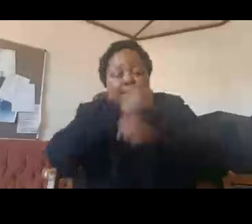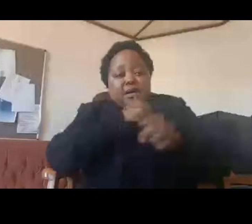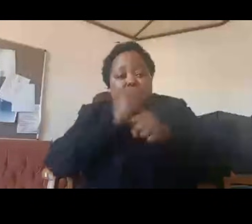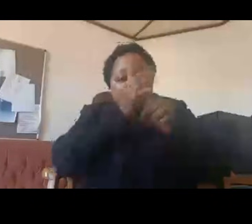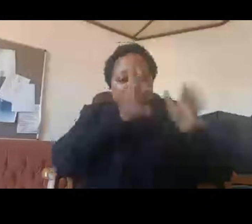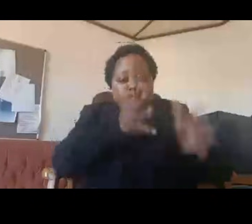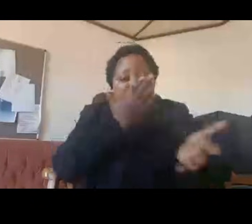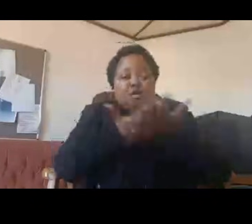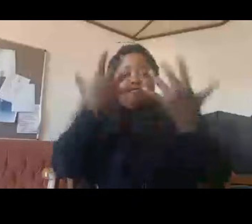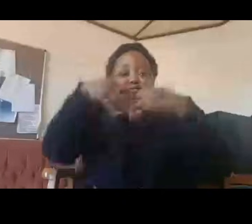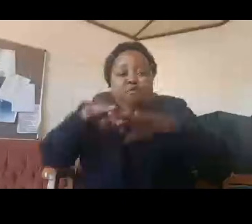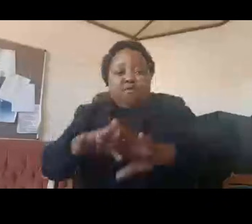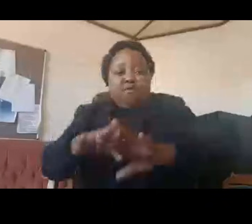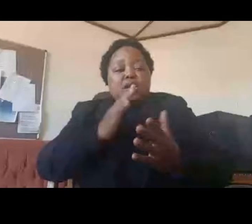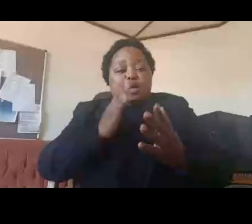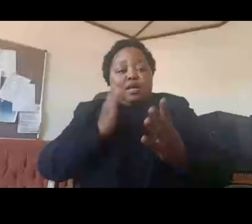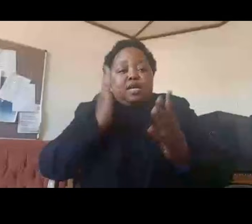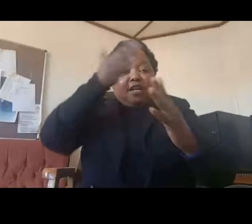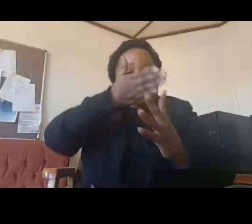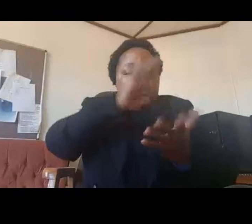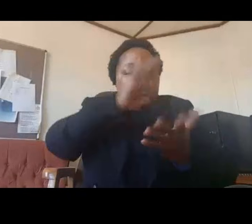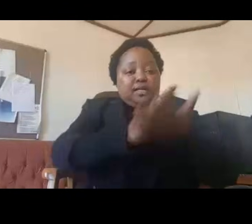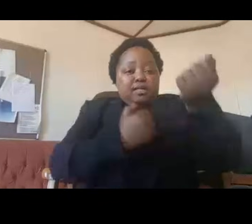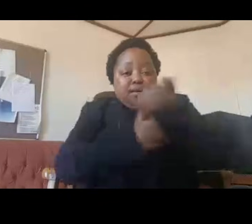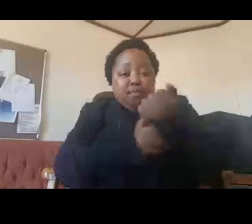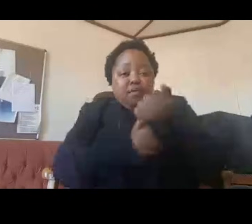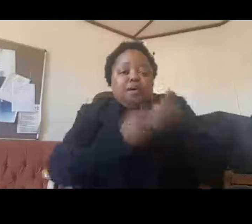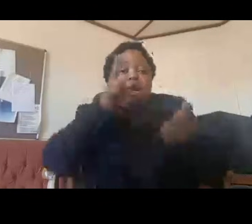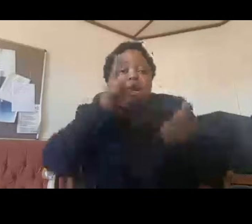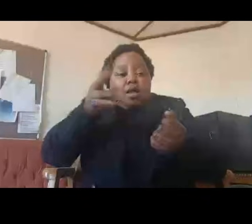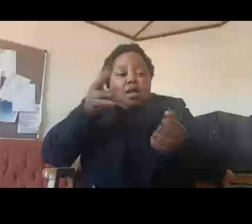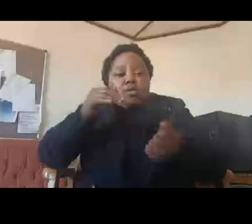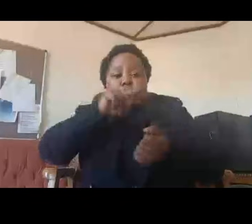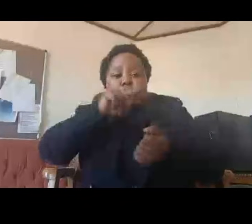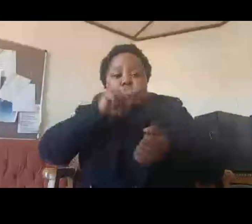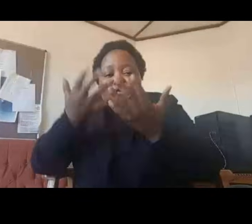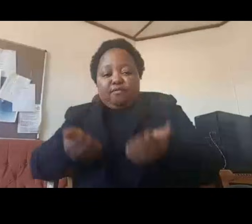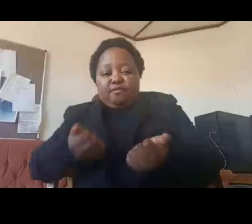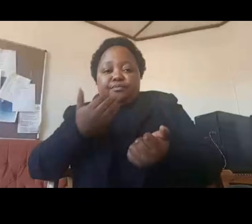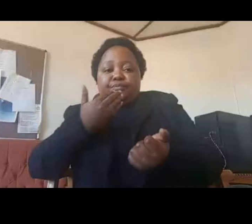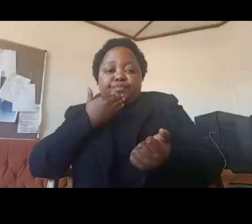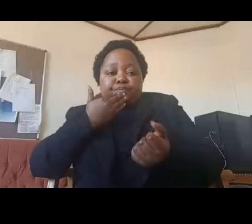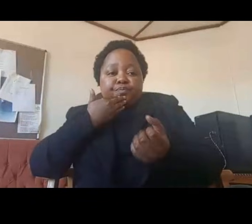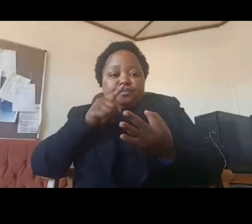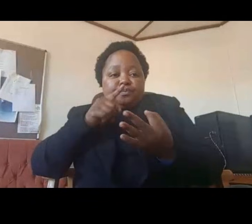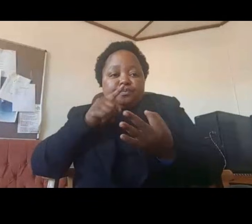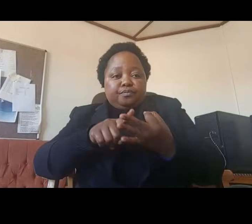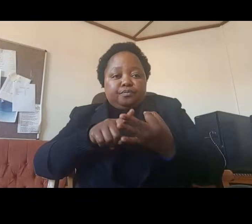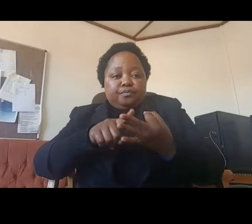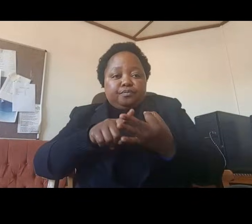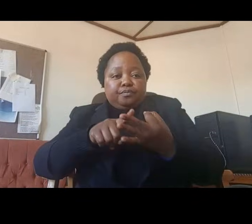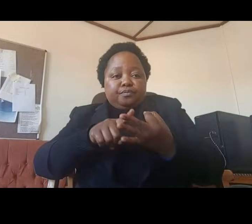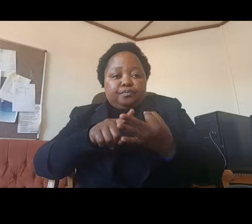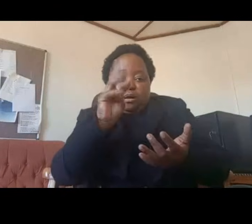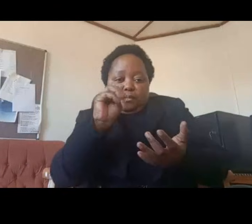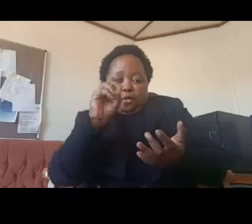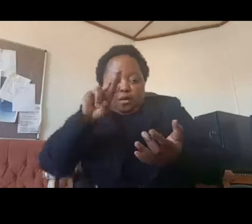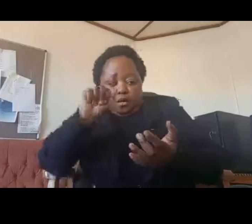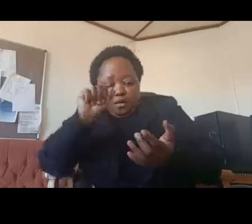our support as well. And then we have lastly engaged Member Murao. So colleagues,